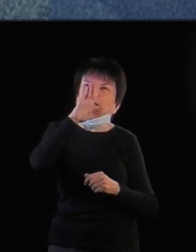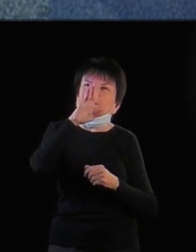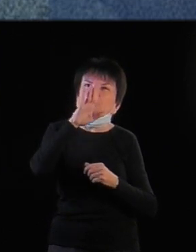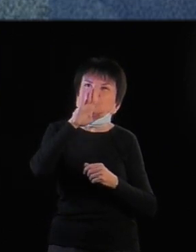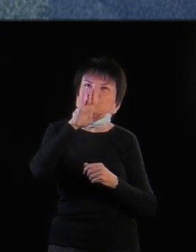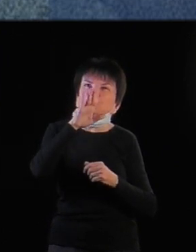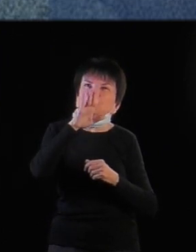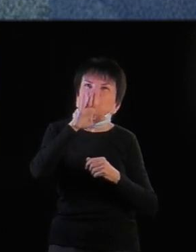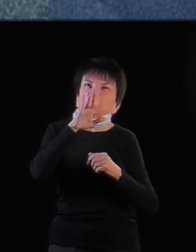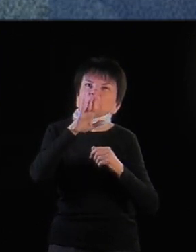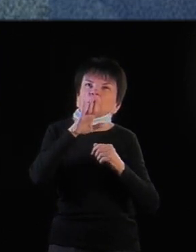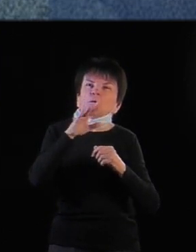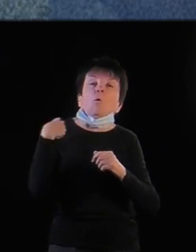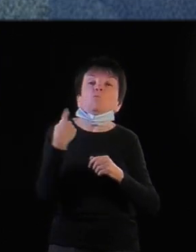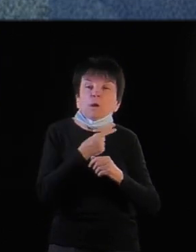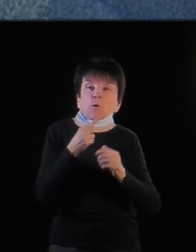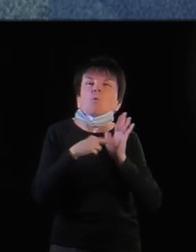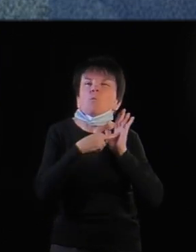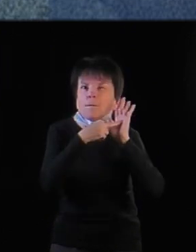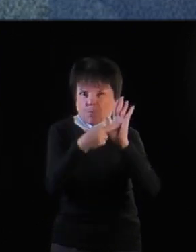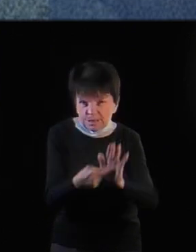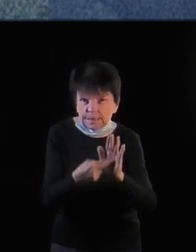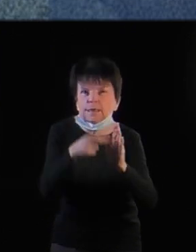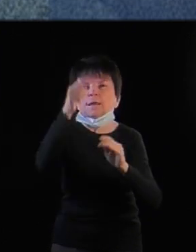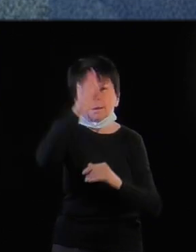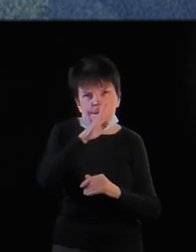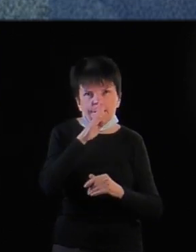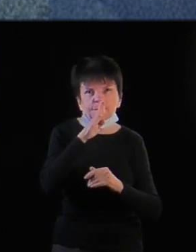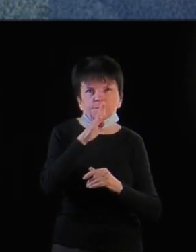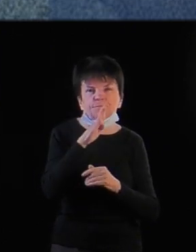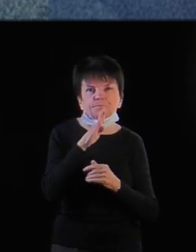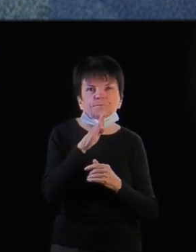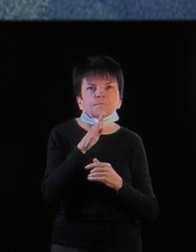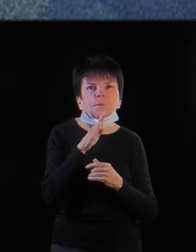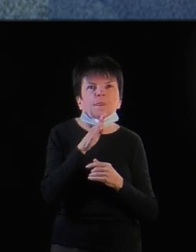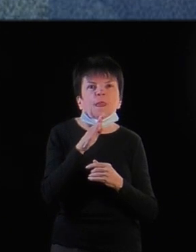through us, we implore you on Christ's behalf, be